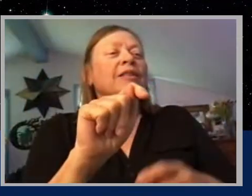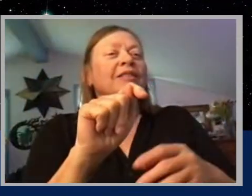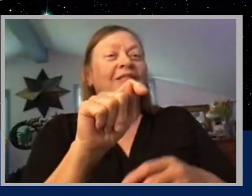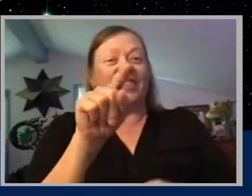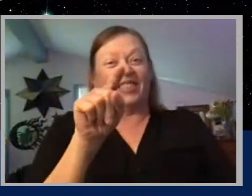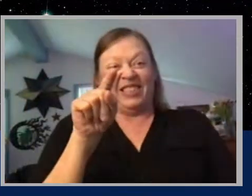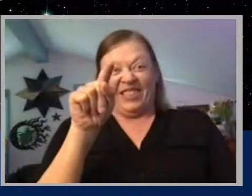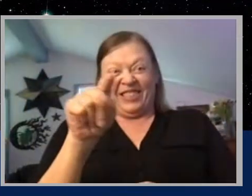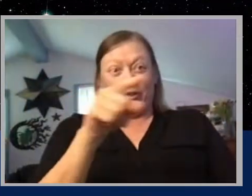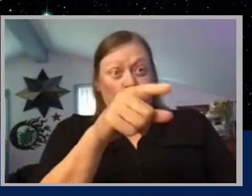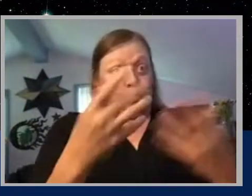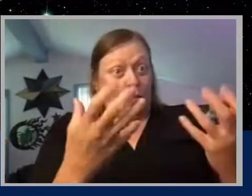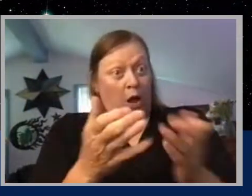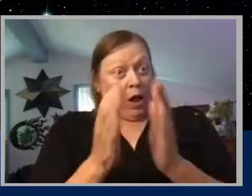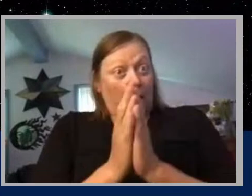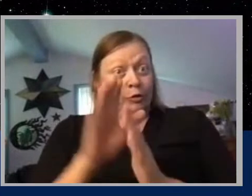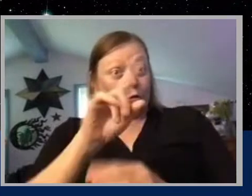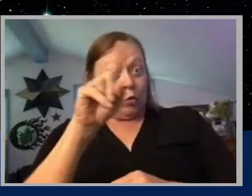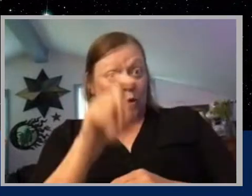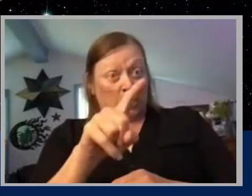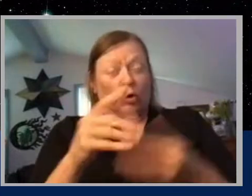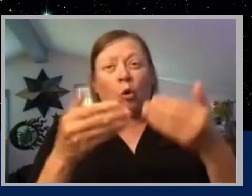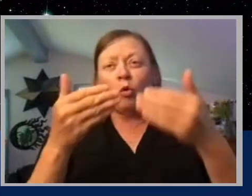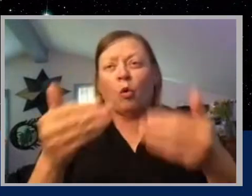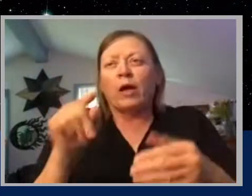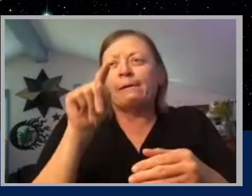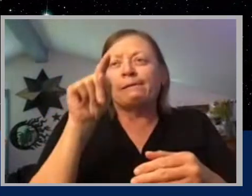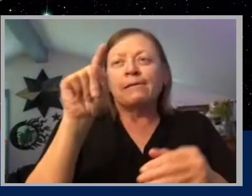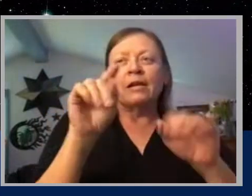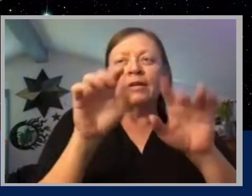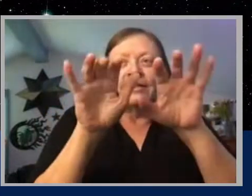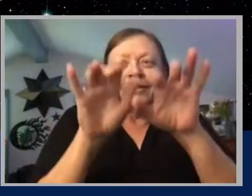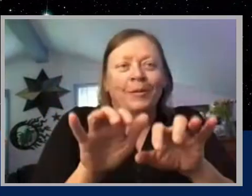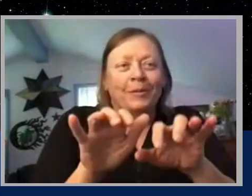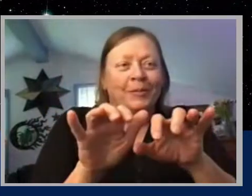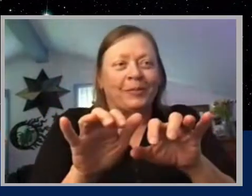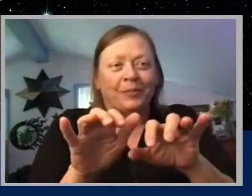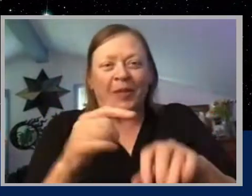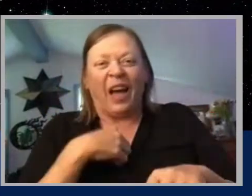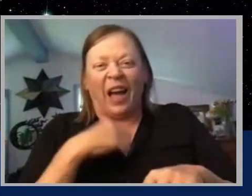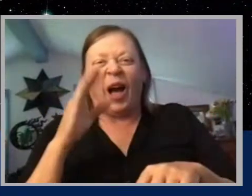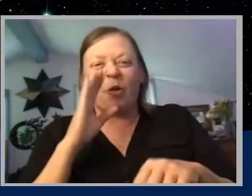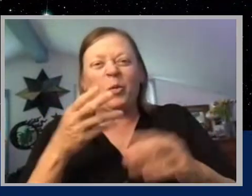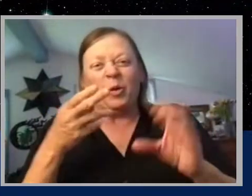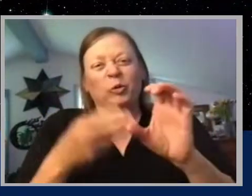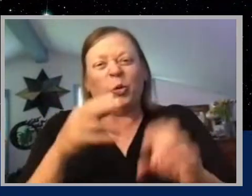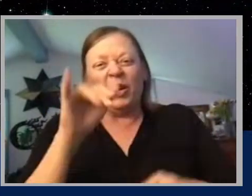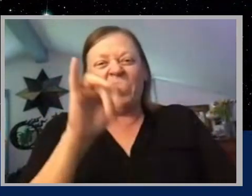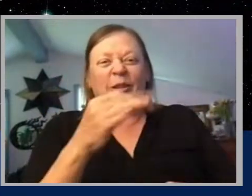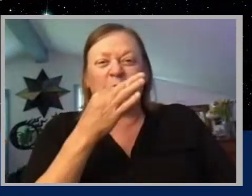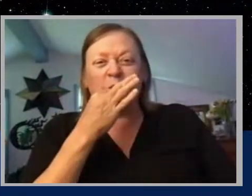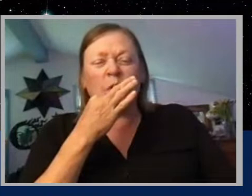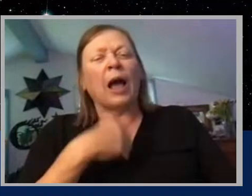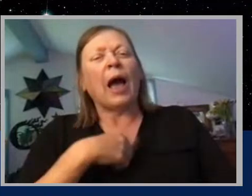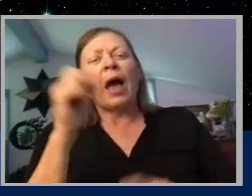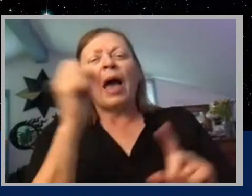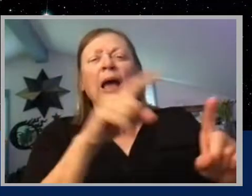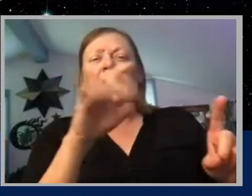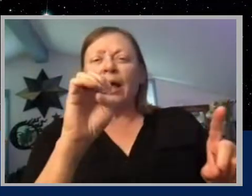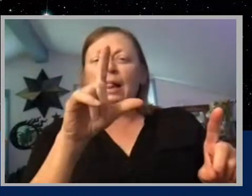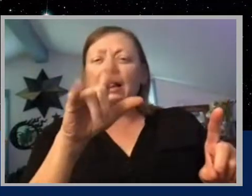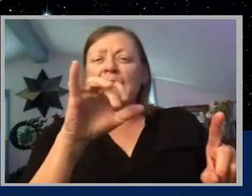into chat. I'm going to grab some of those, and I'll hop back in a minute. But Alicia, can I turn the conversation over to you while I go and see if I can find some